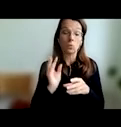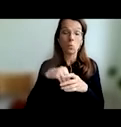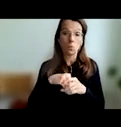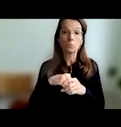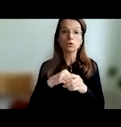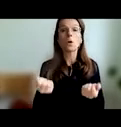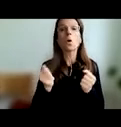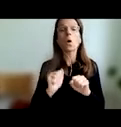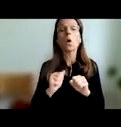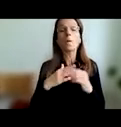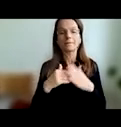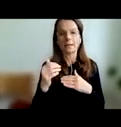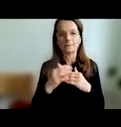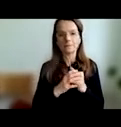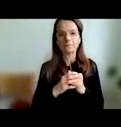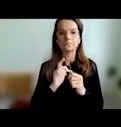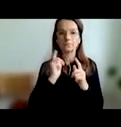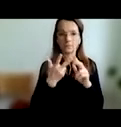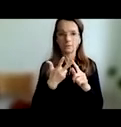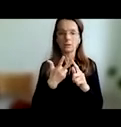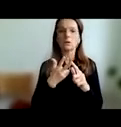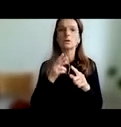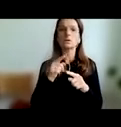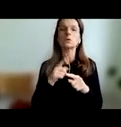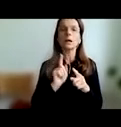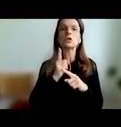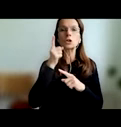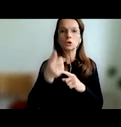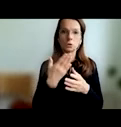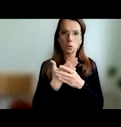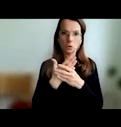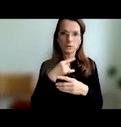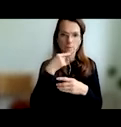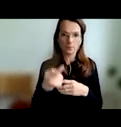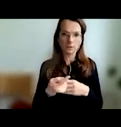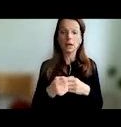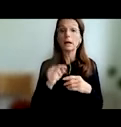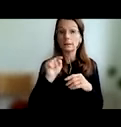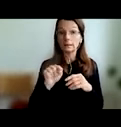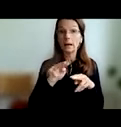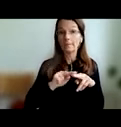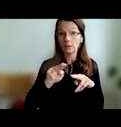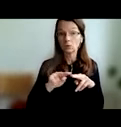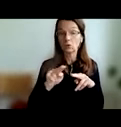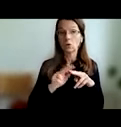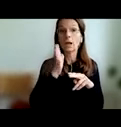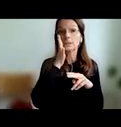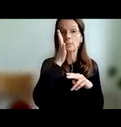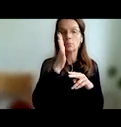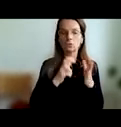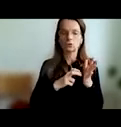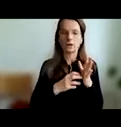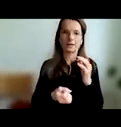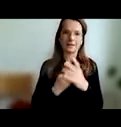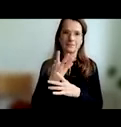to include competencies. And the third tool, long-term forecast